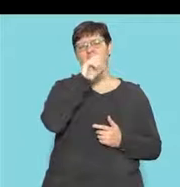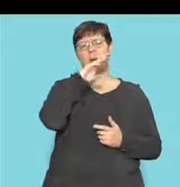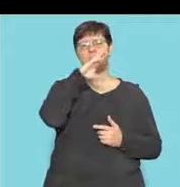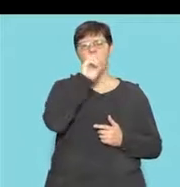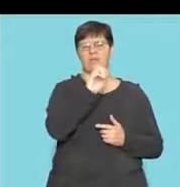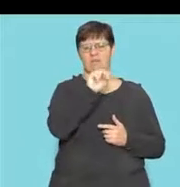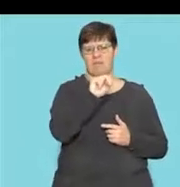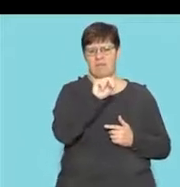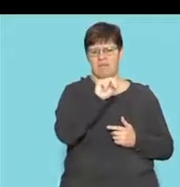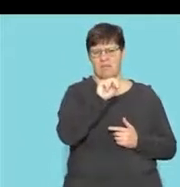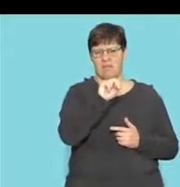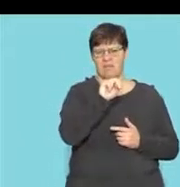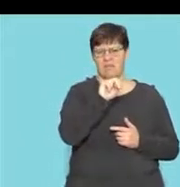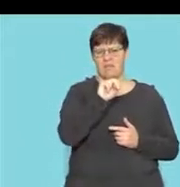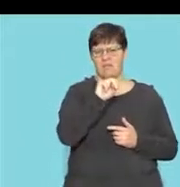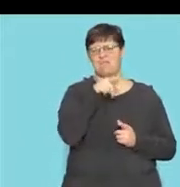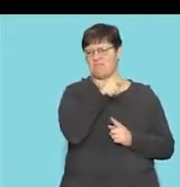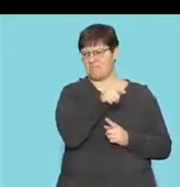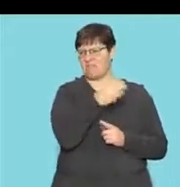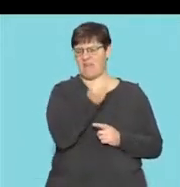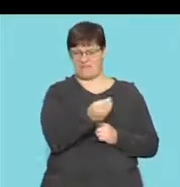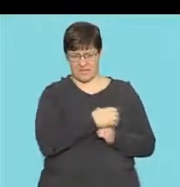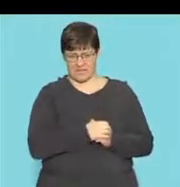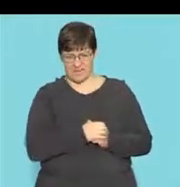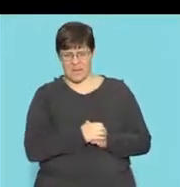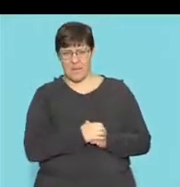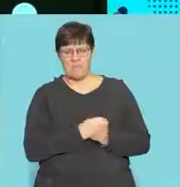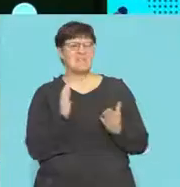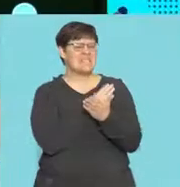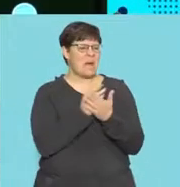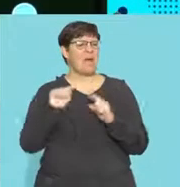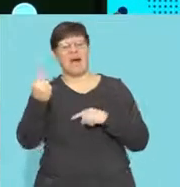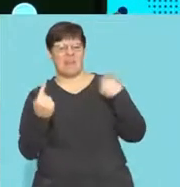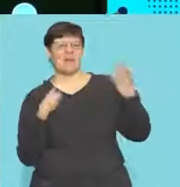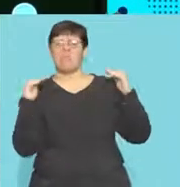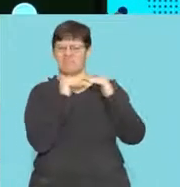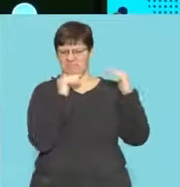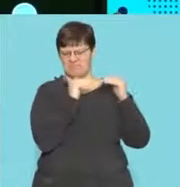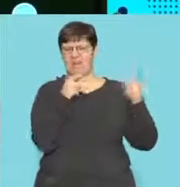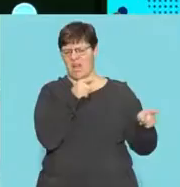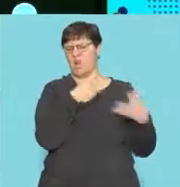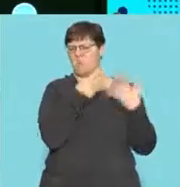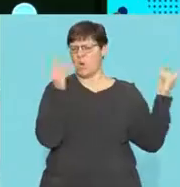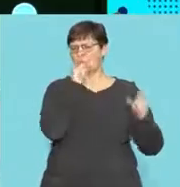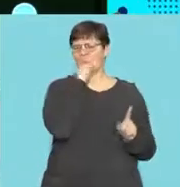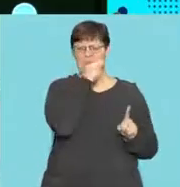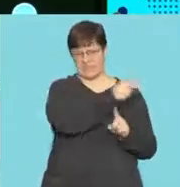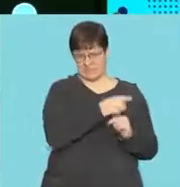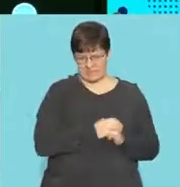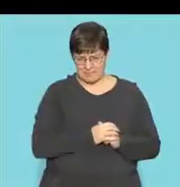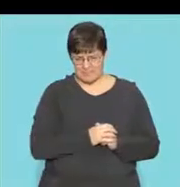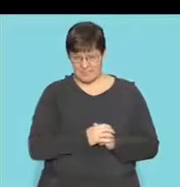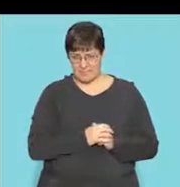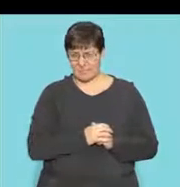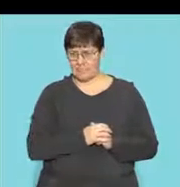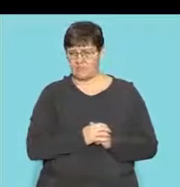but you'll see that there are, in certain applications, other electrodes used. But the standard one is the graphite electrode. So